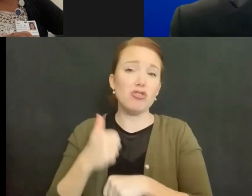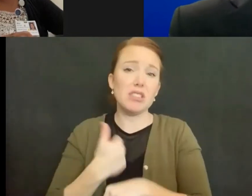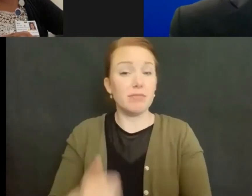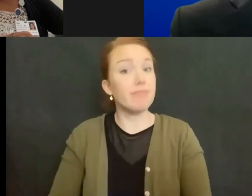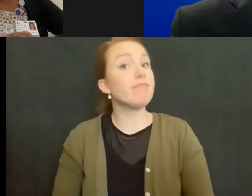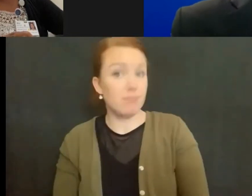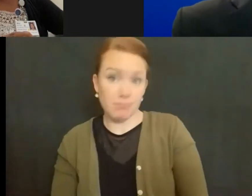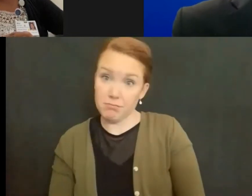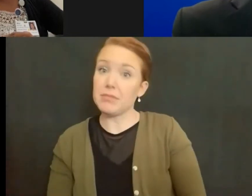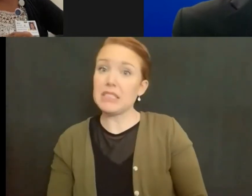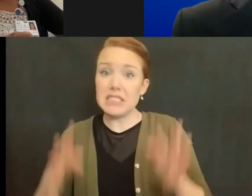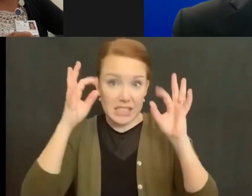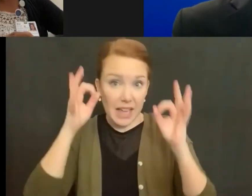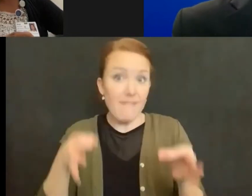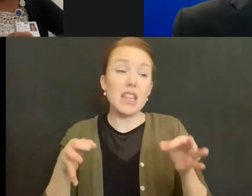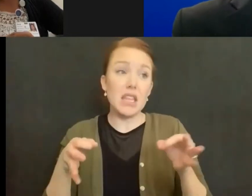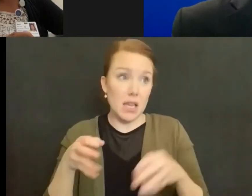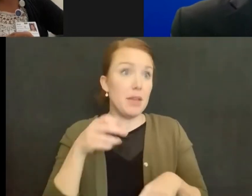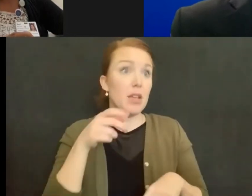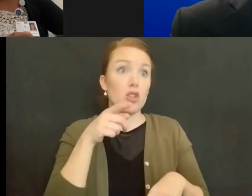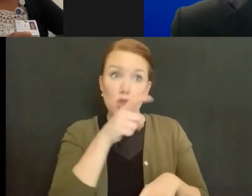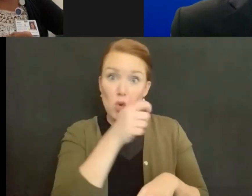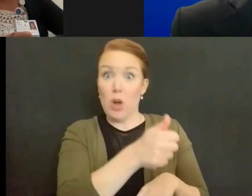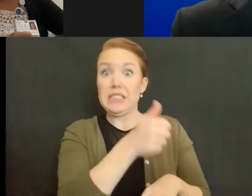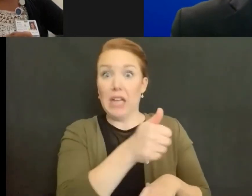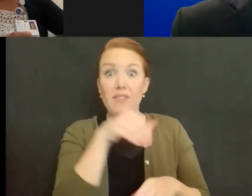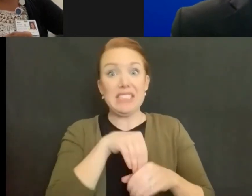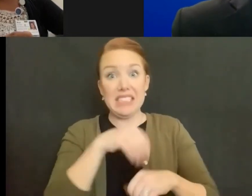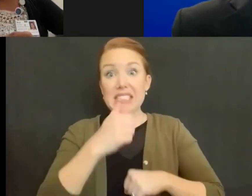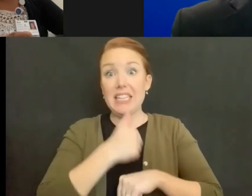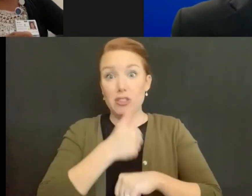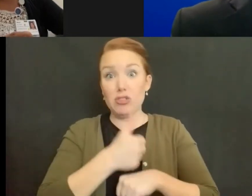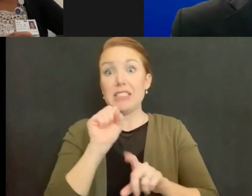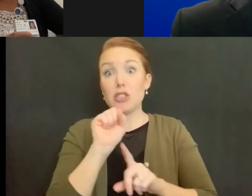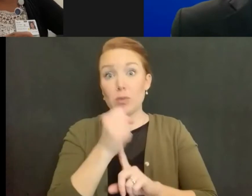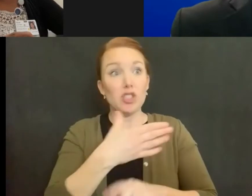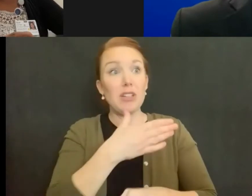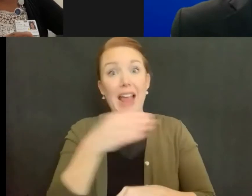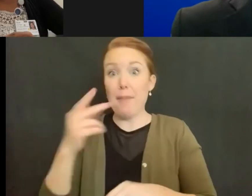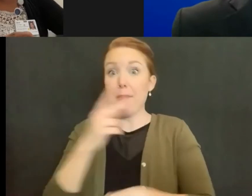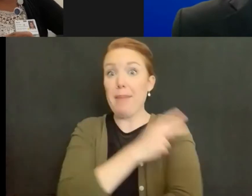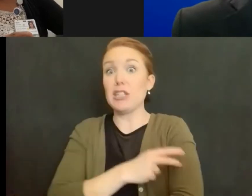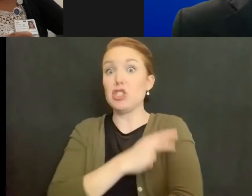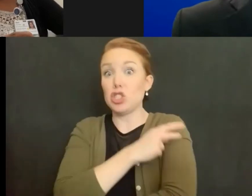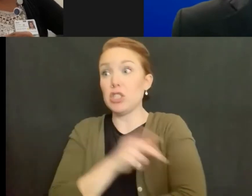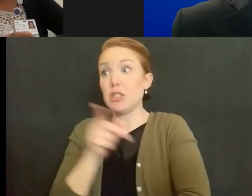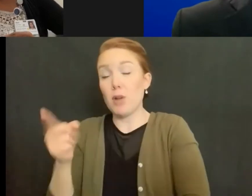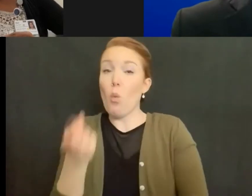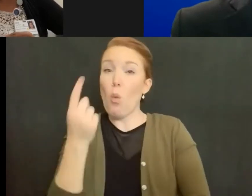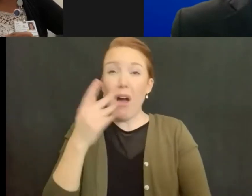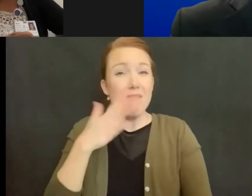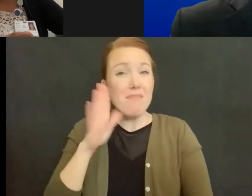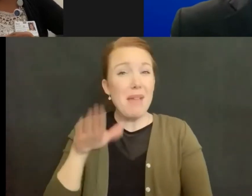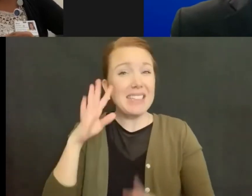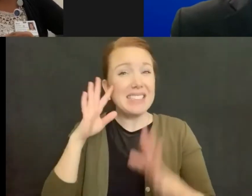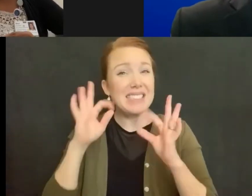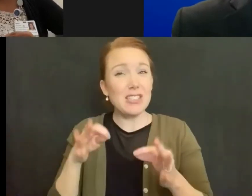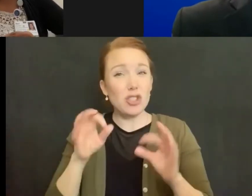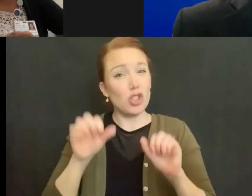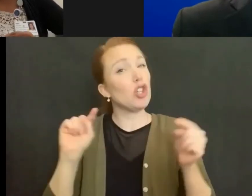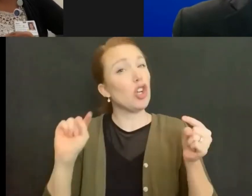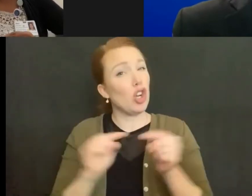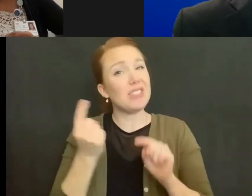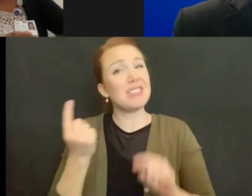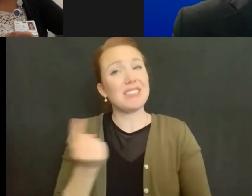Yes, definitely. You put yourself in a danger, and also a patient. One bad decision can hurt somebody